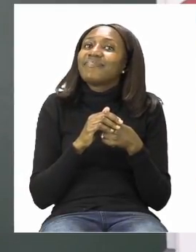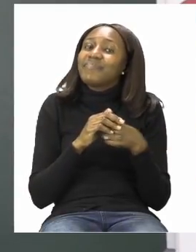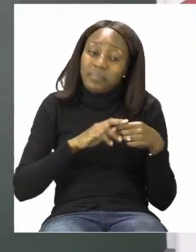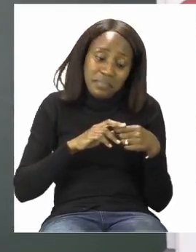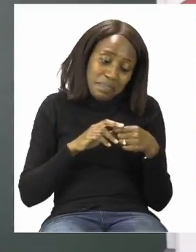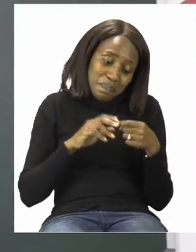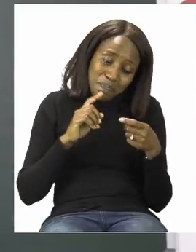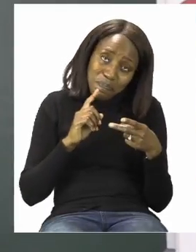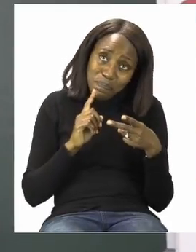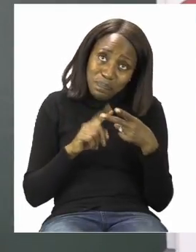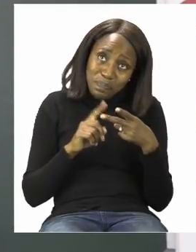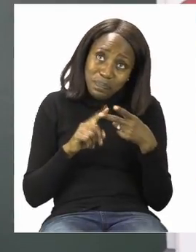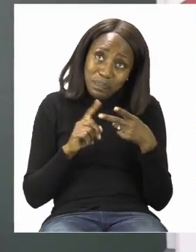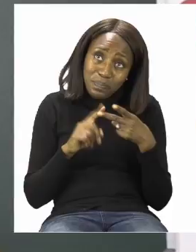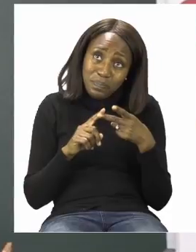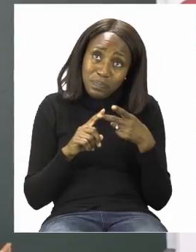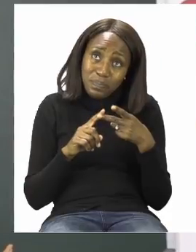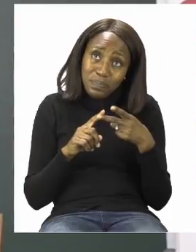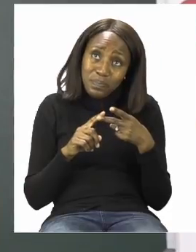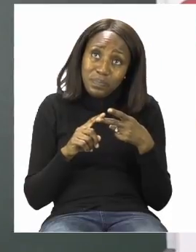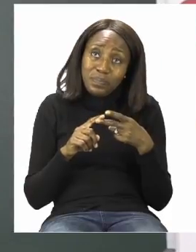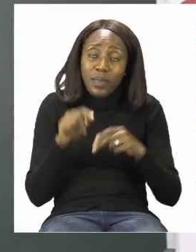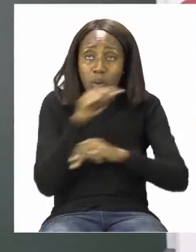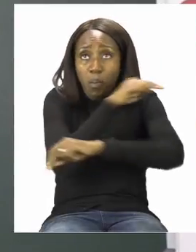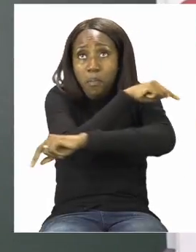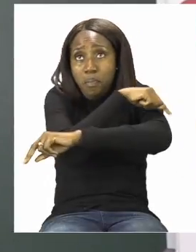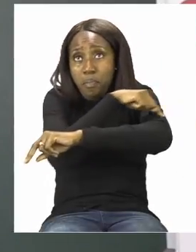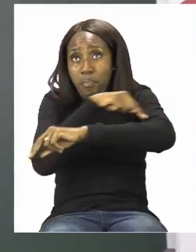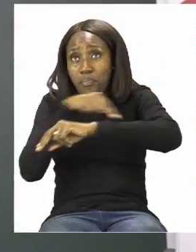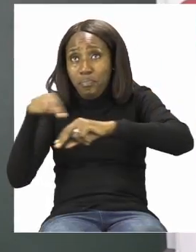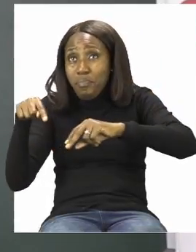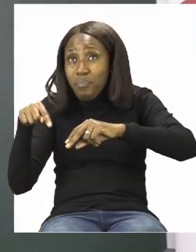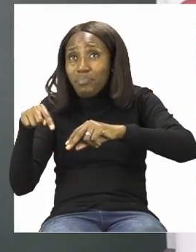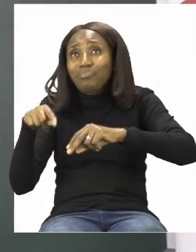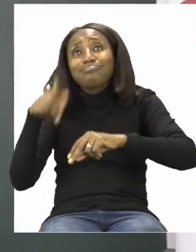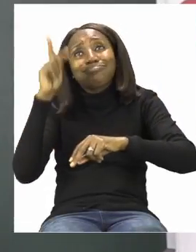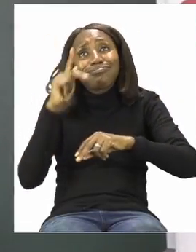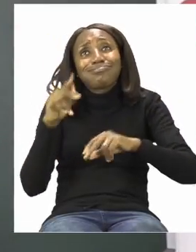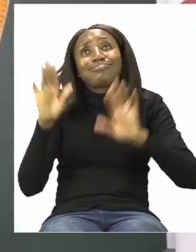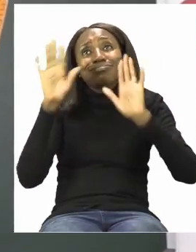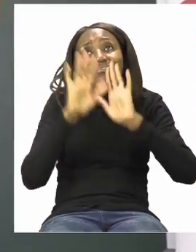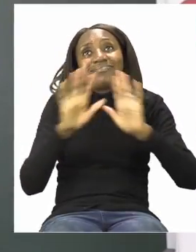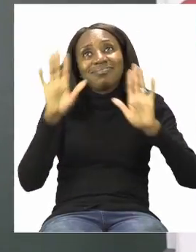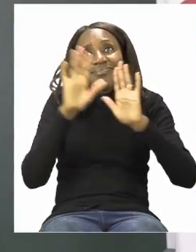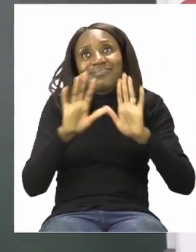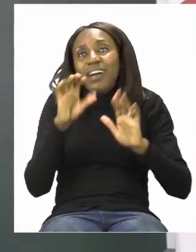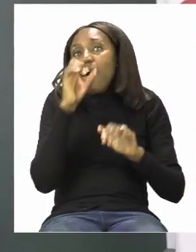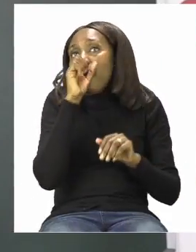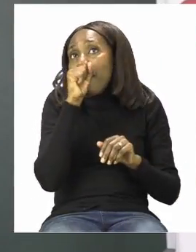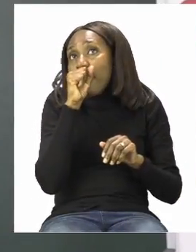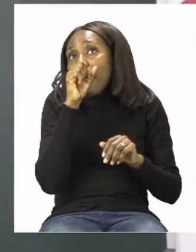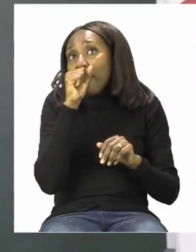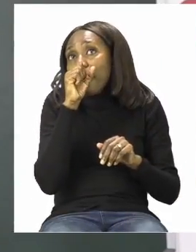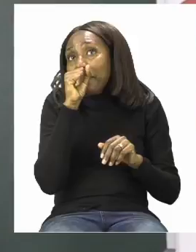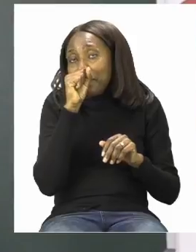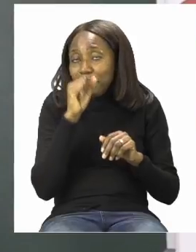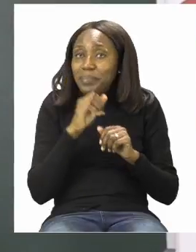then next to me is my ruler. My ruler is